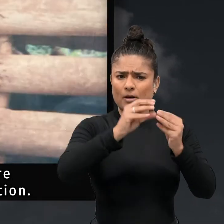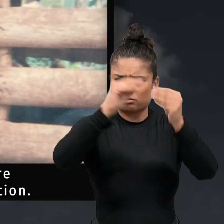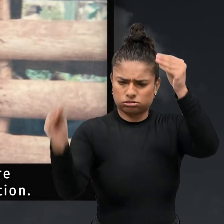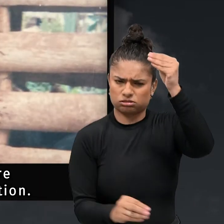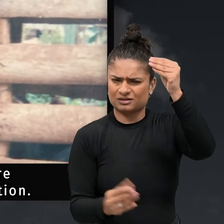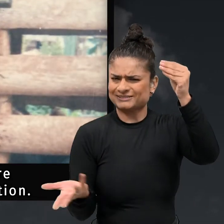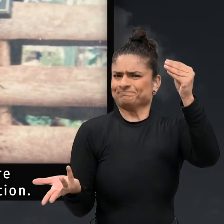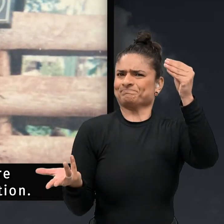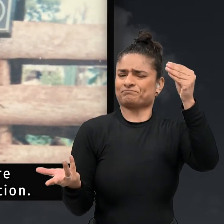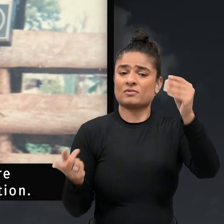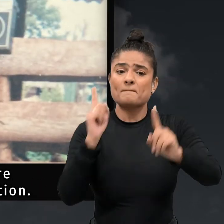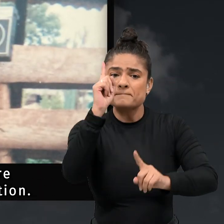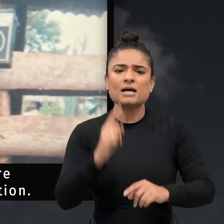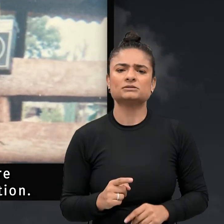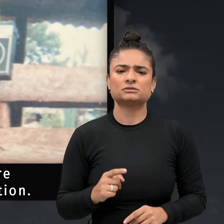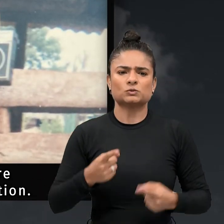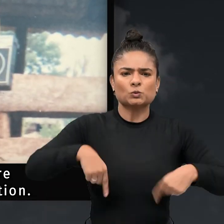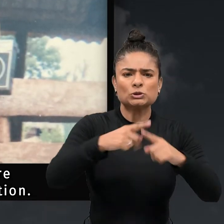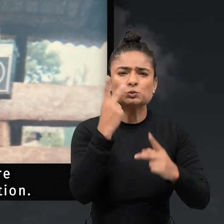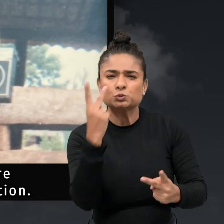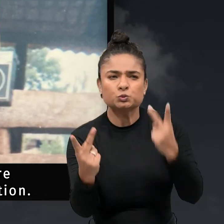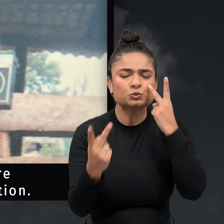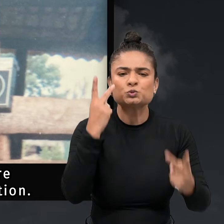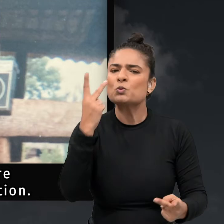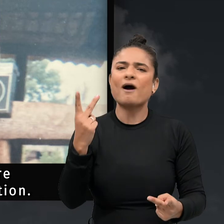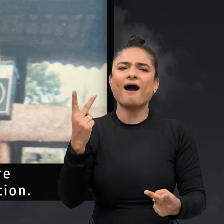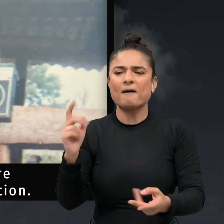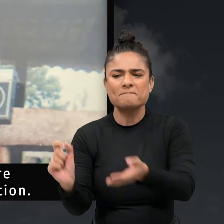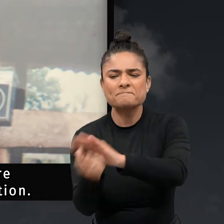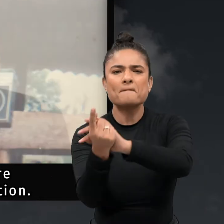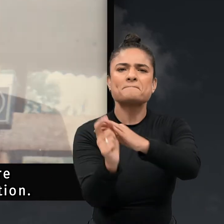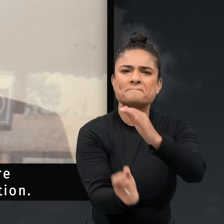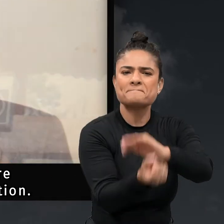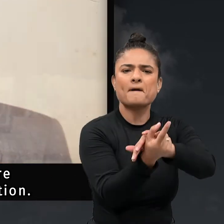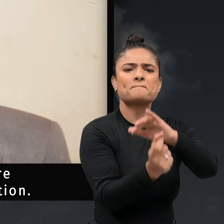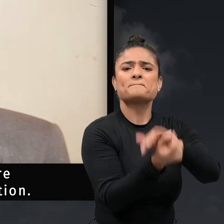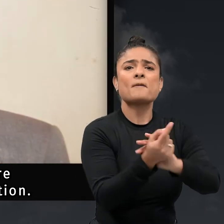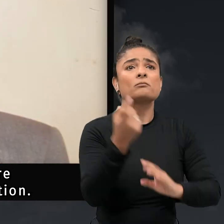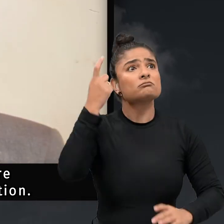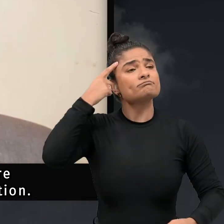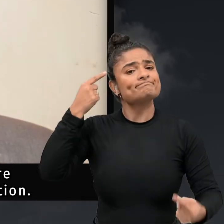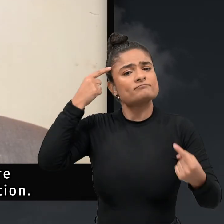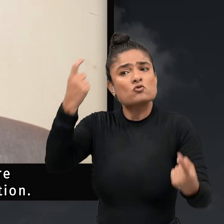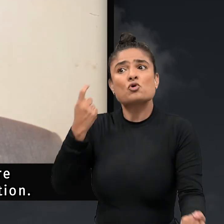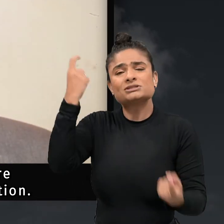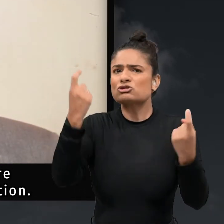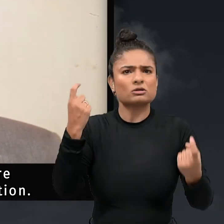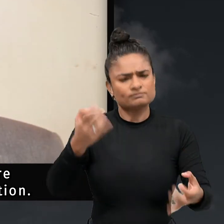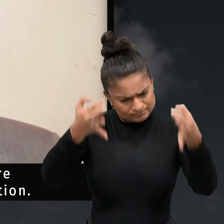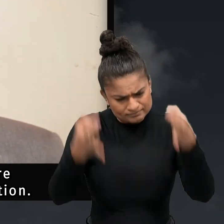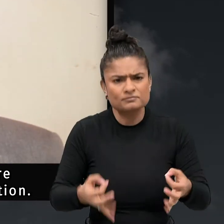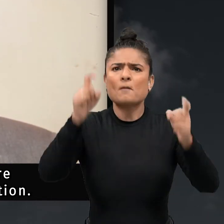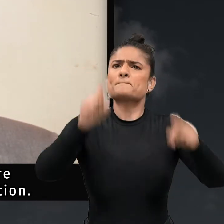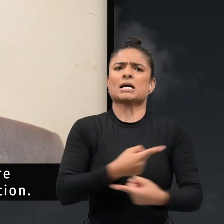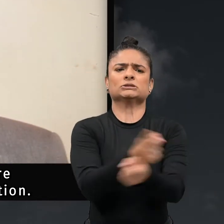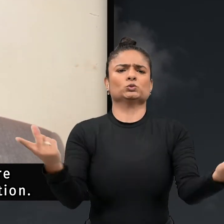last. That can only tell you that they are just thought of after.